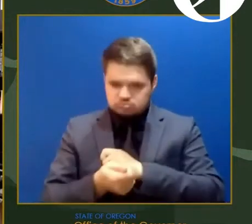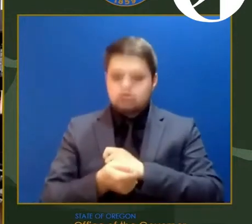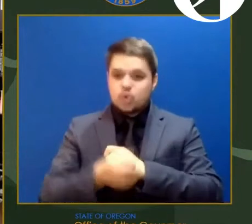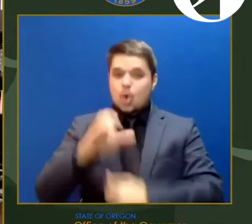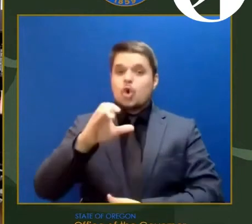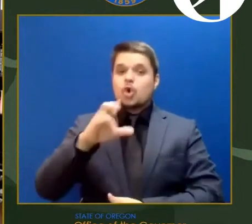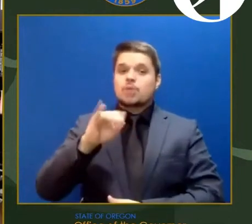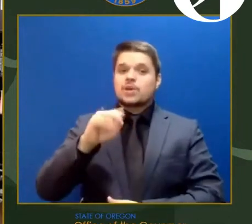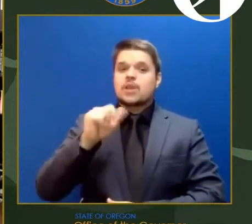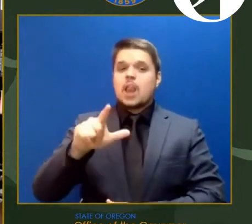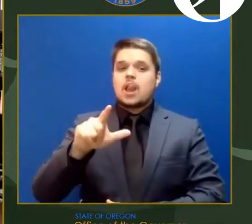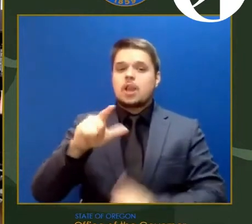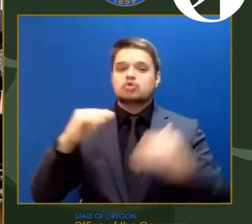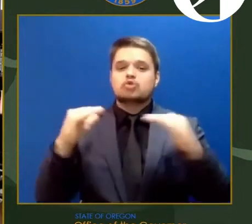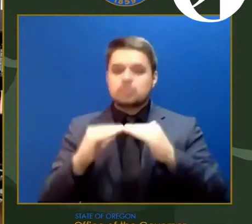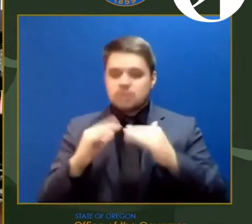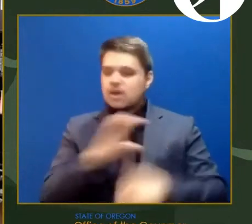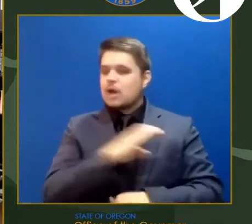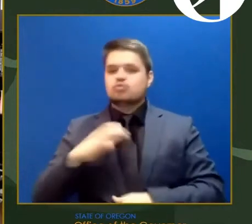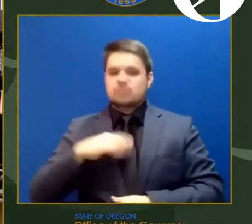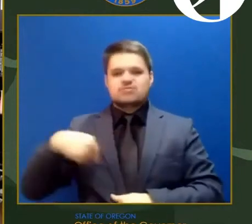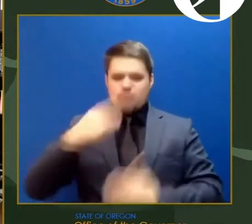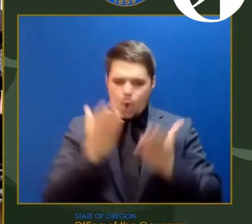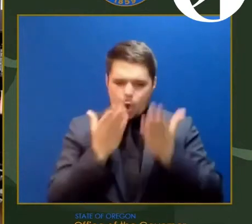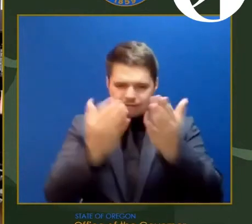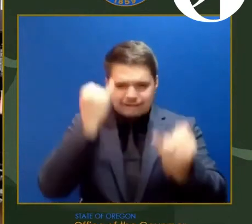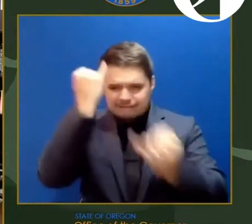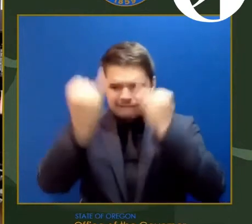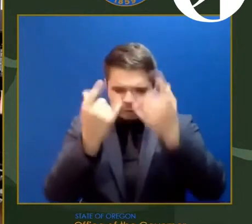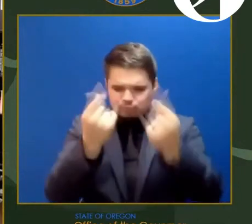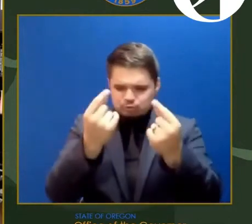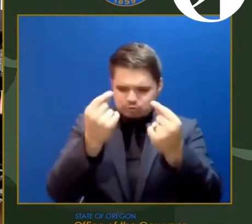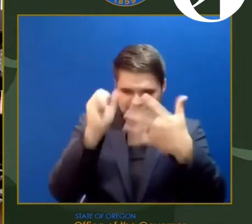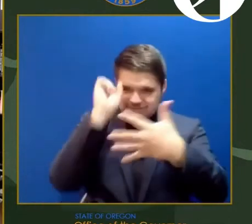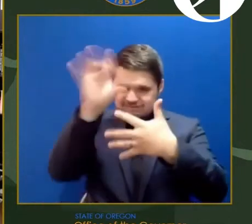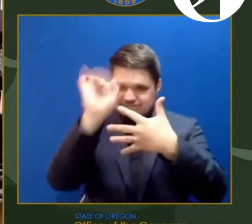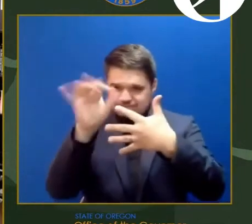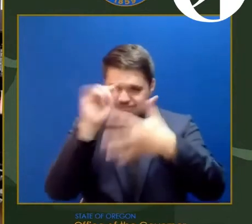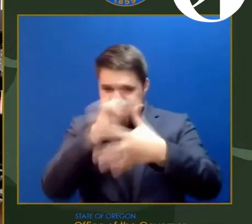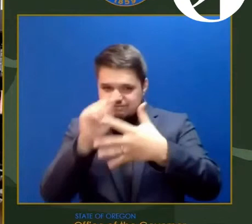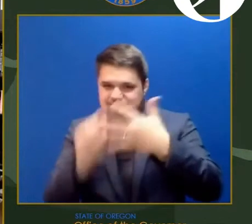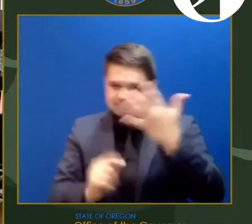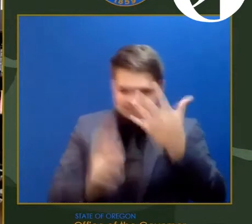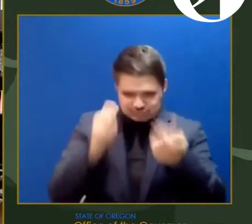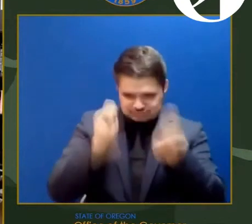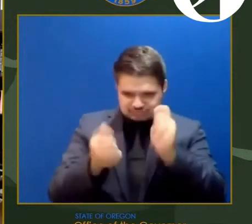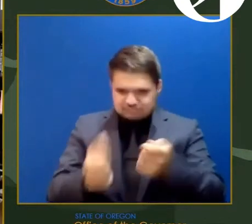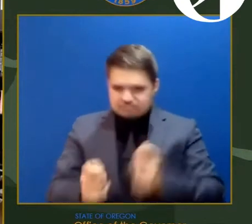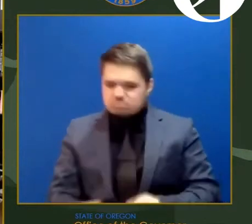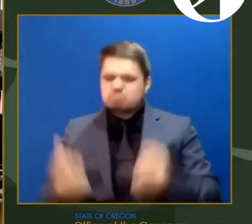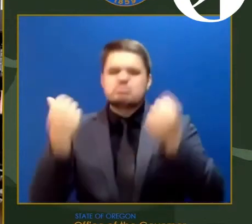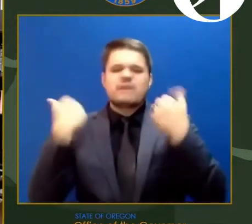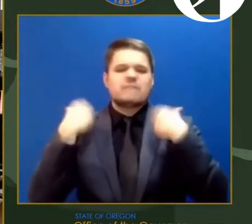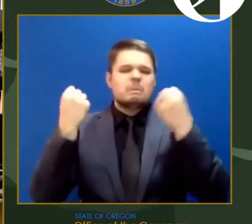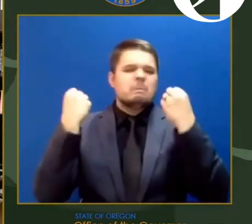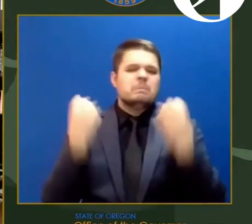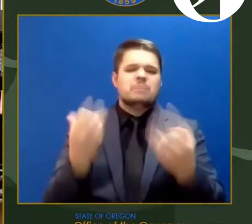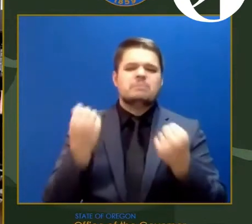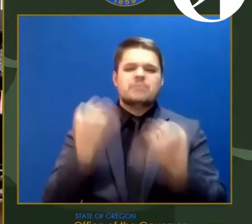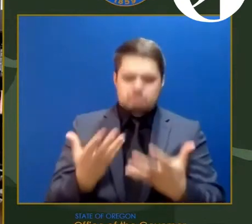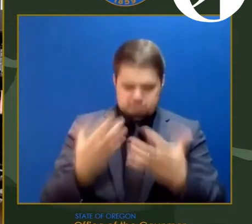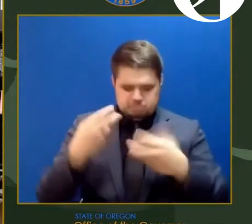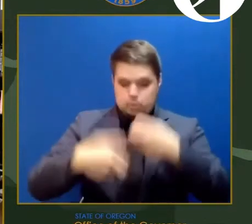truly reform a system that has perpetuated longstanding injustices in the state. The Criminal Justice Reform and